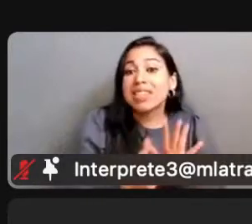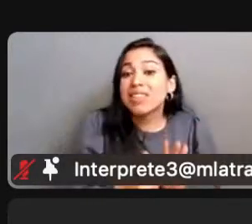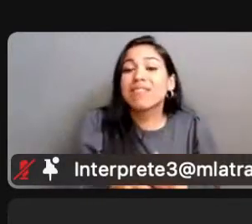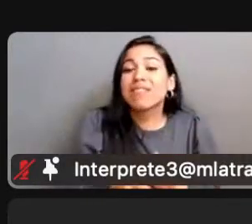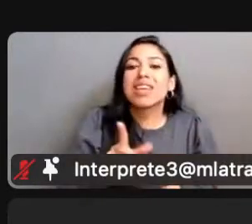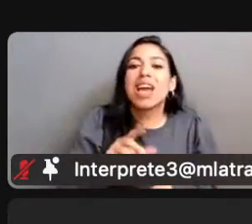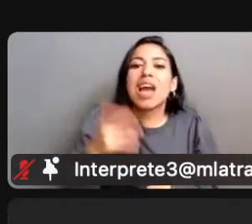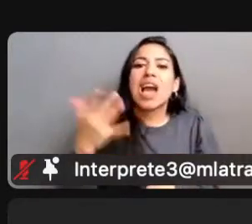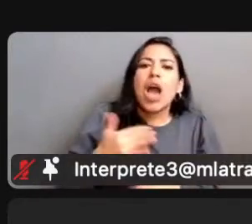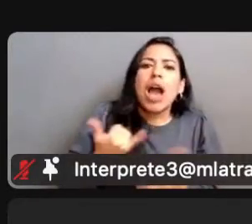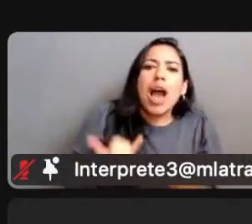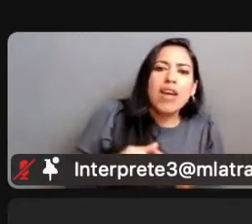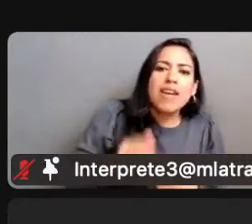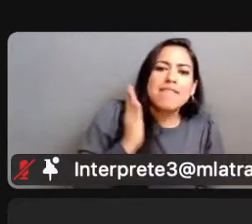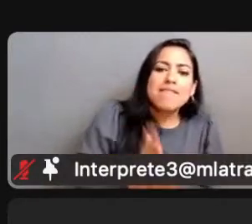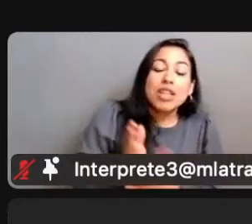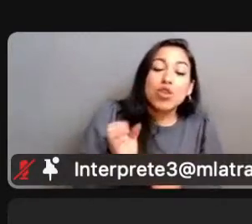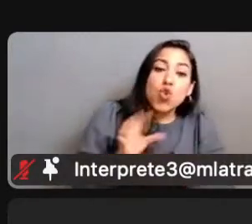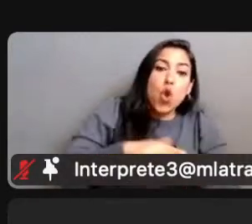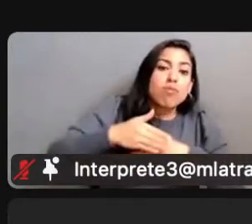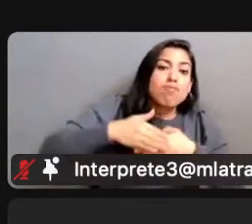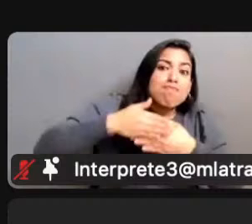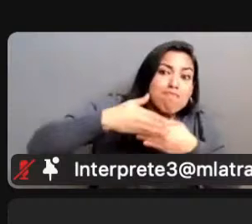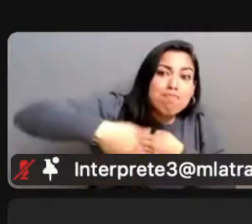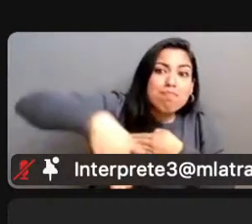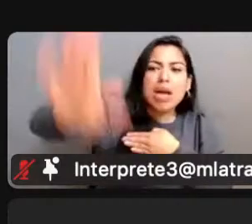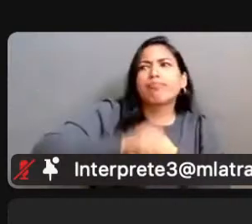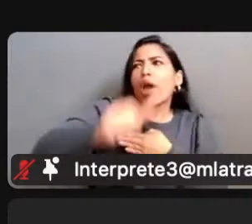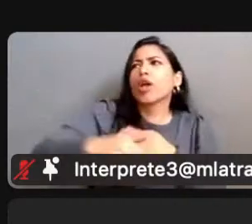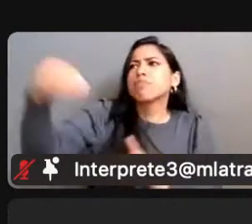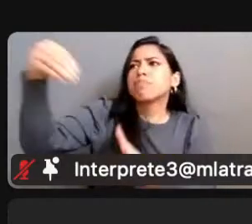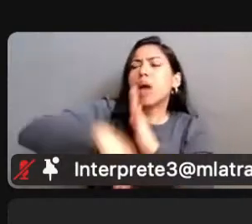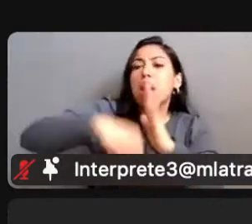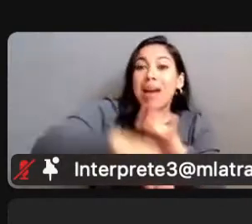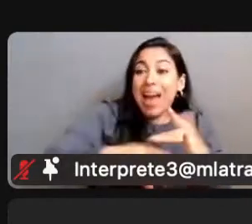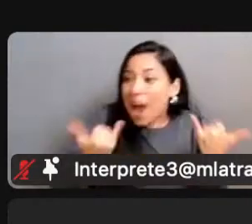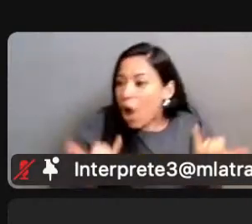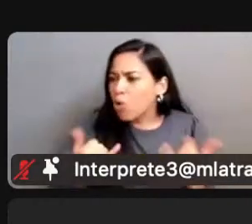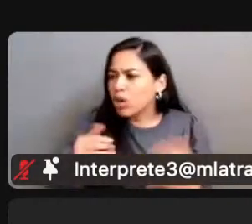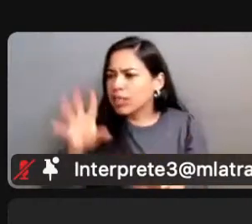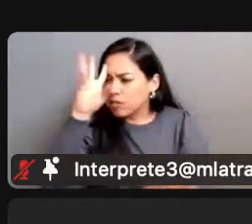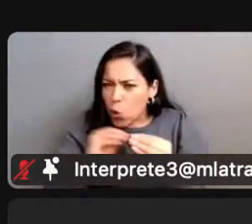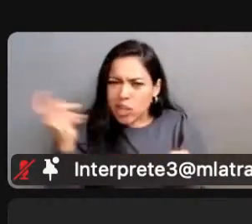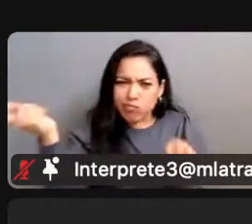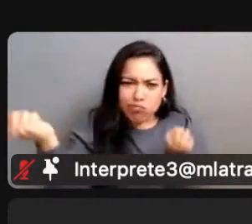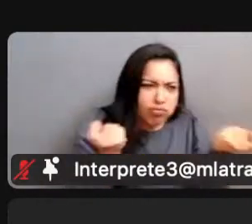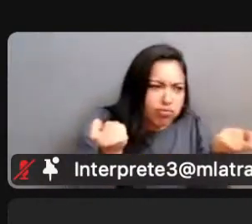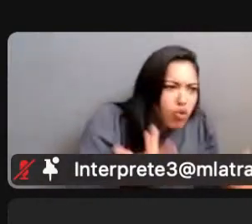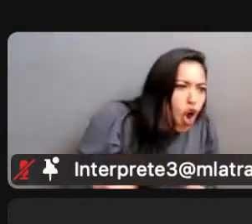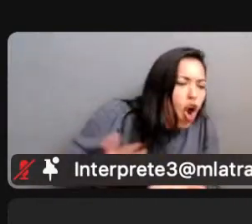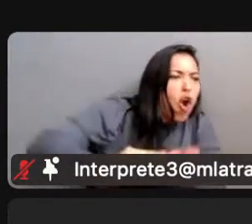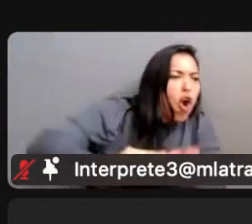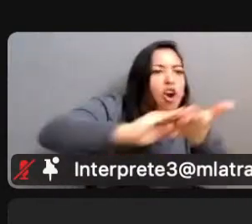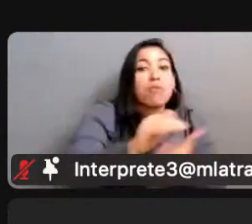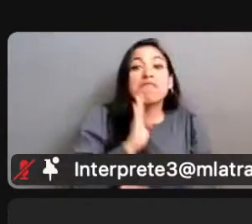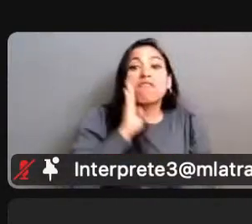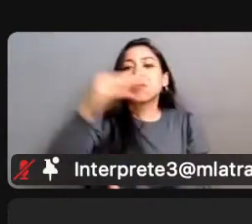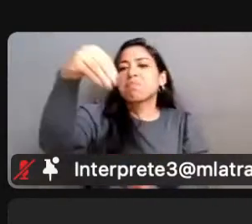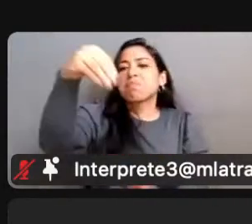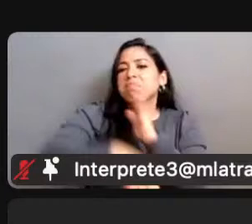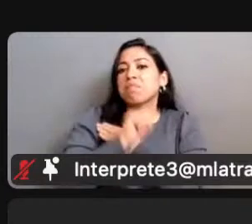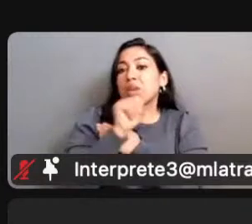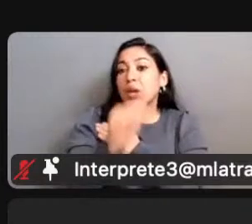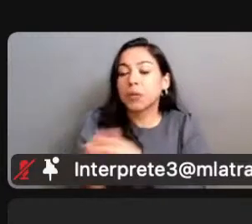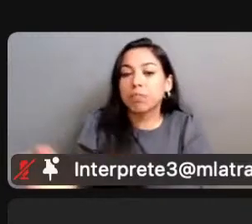foreseeable that the effects on a long term continue making worse becoming worse if the measures are